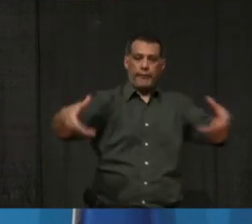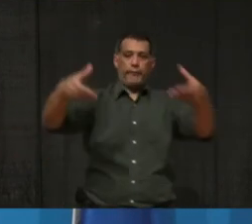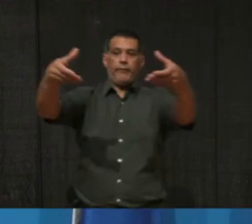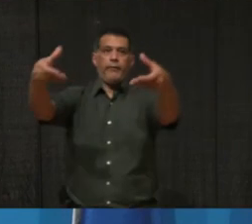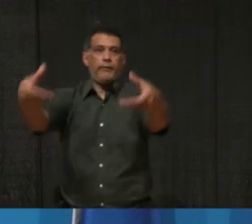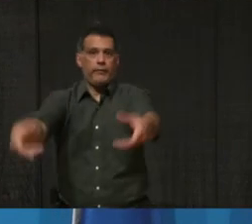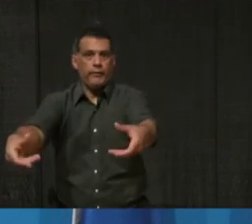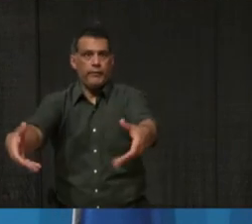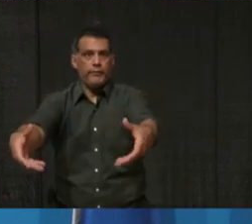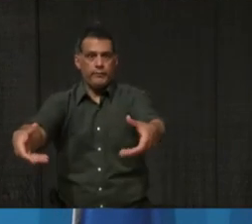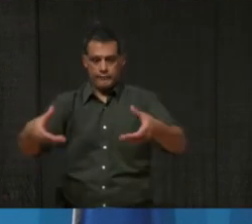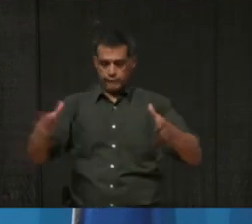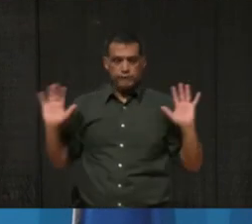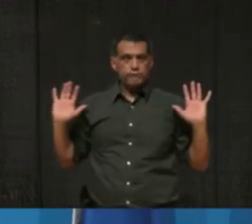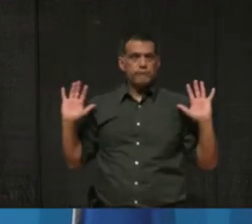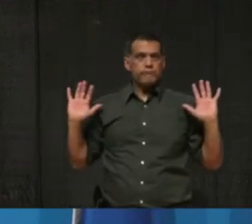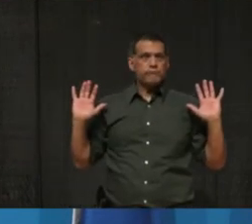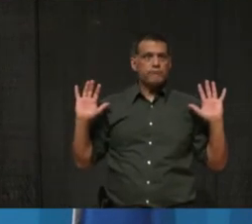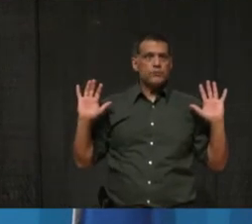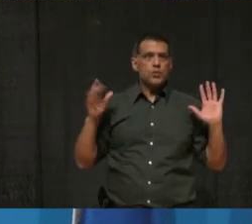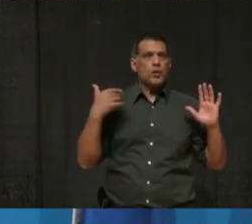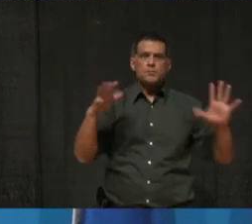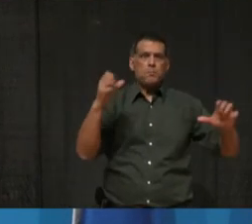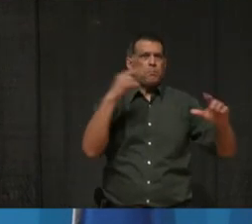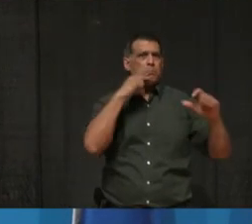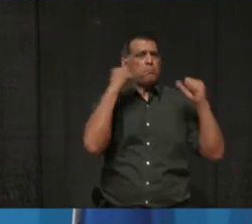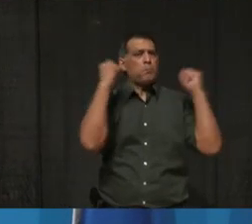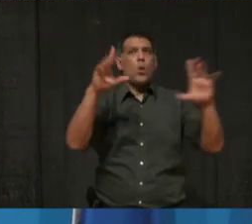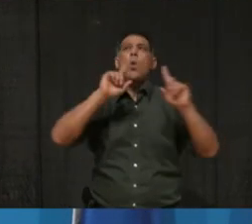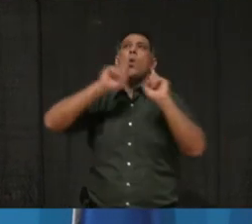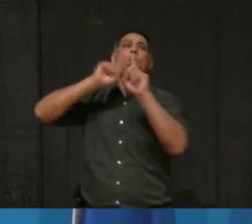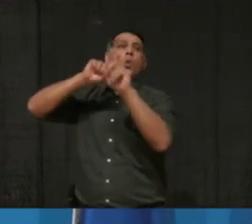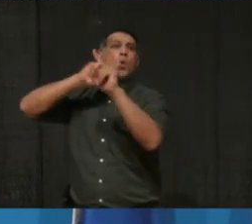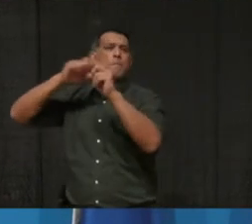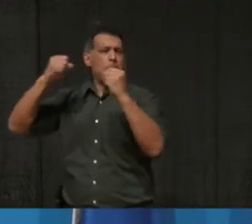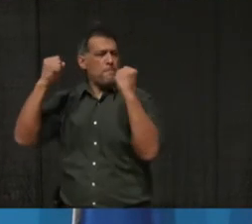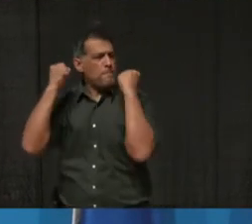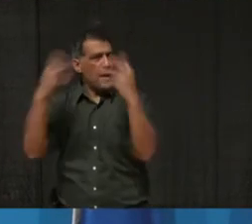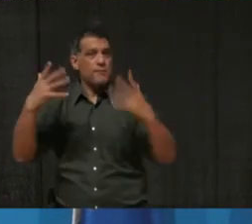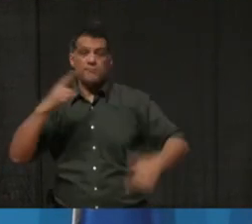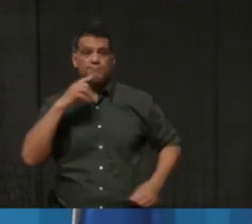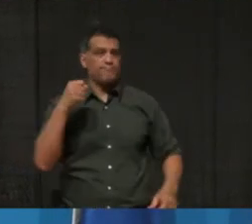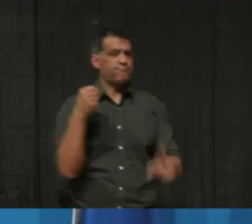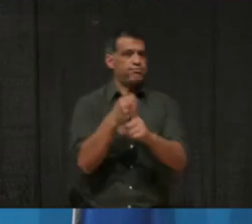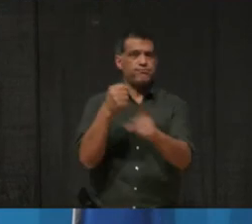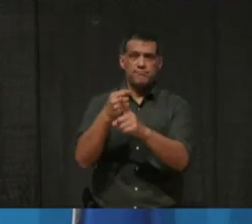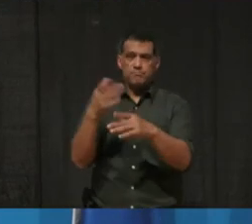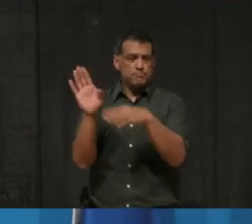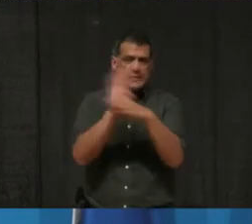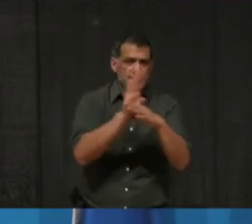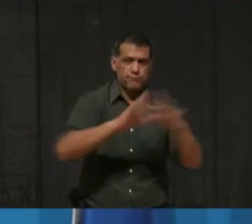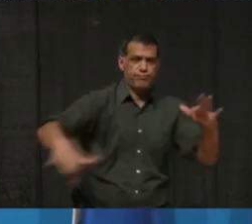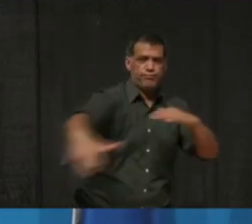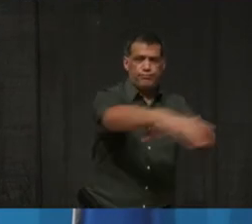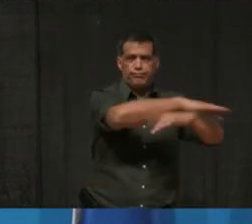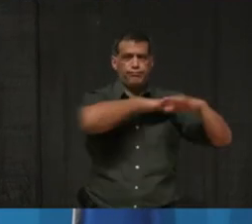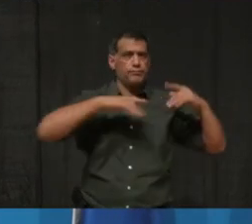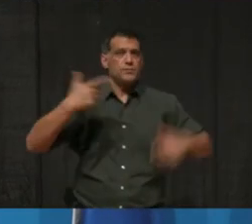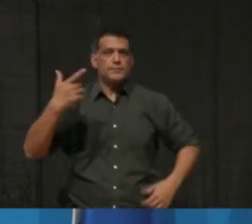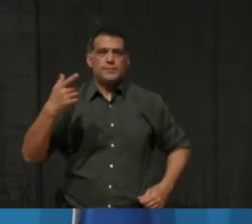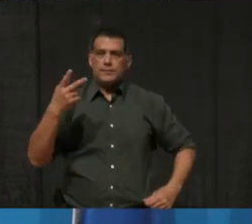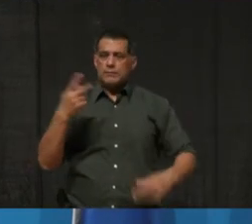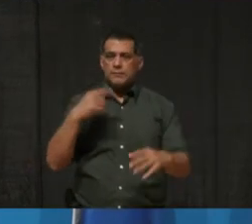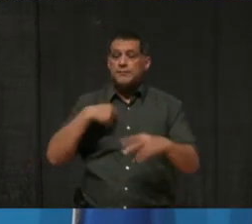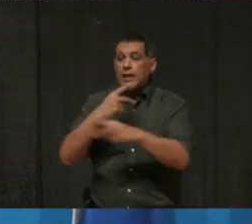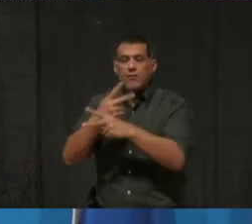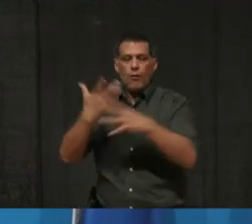are significant, there are sometimes corners that might get cut or lapses might happen, and that's where transmission may be occurring. So in